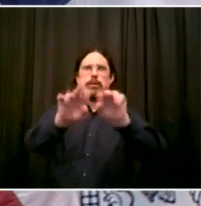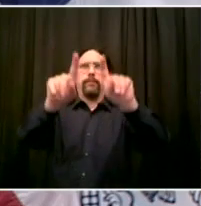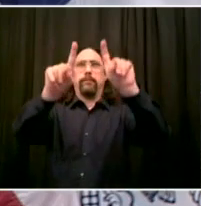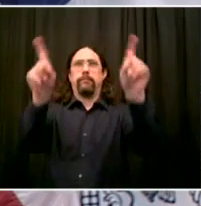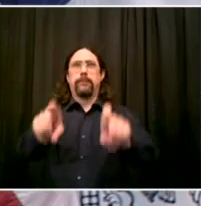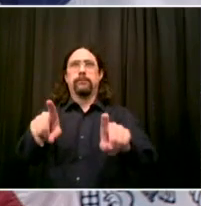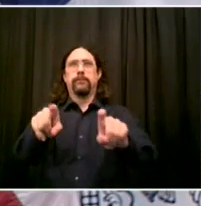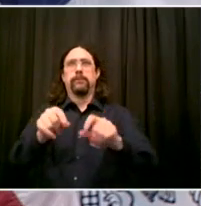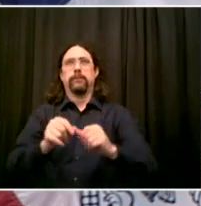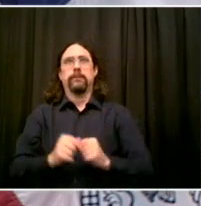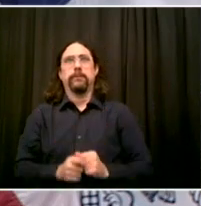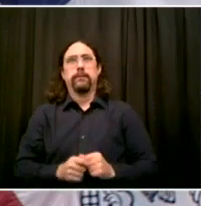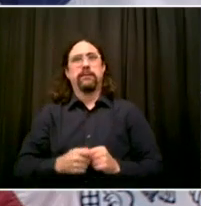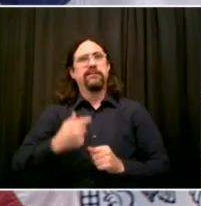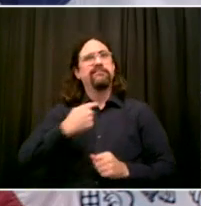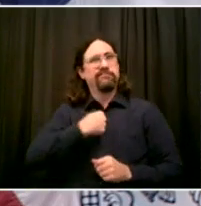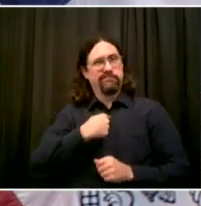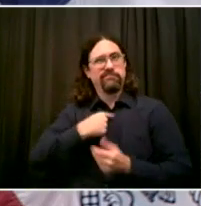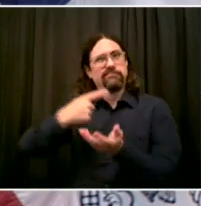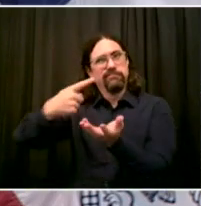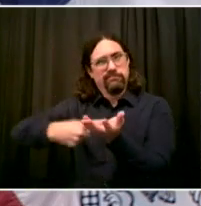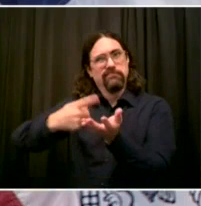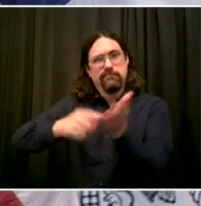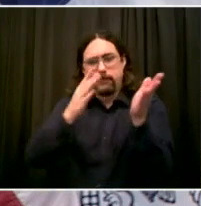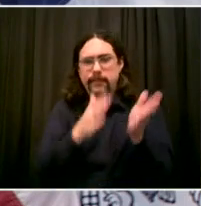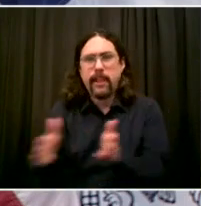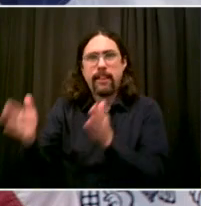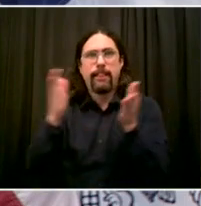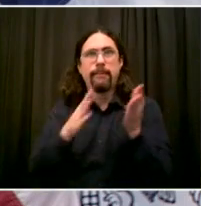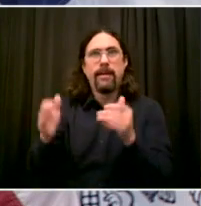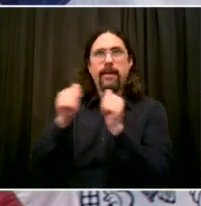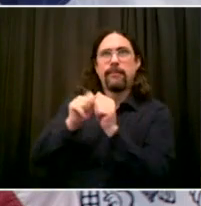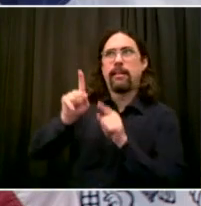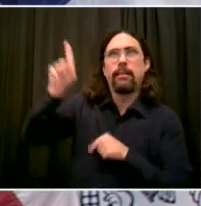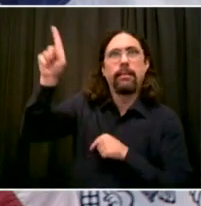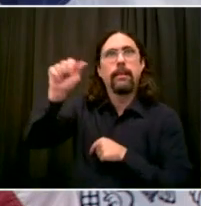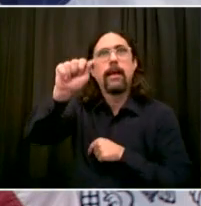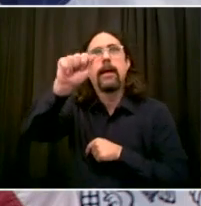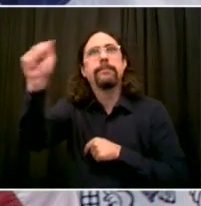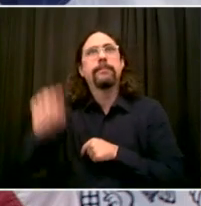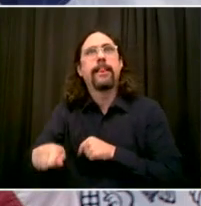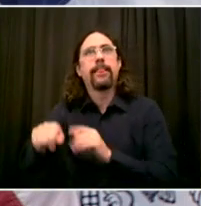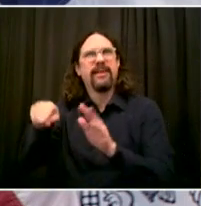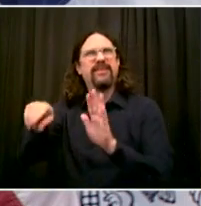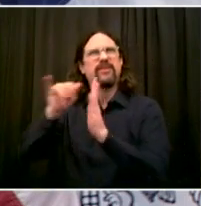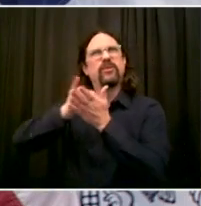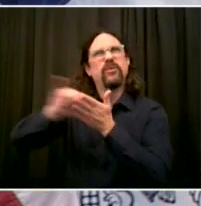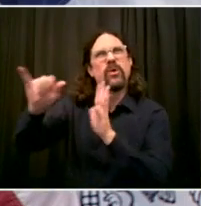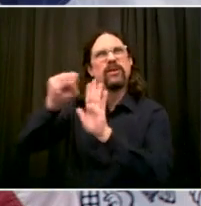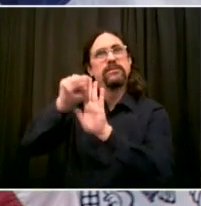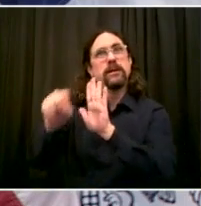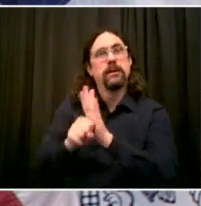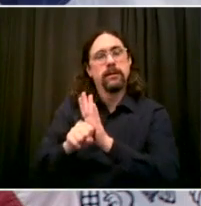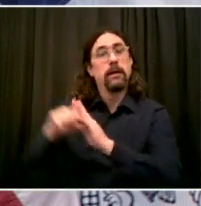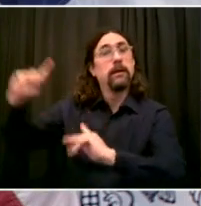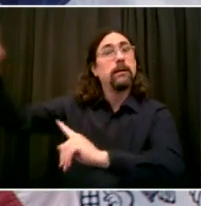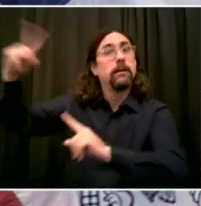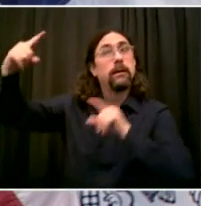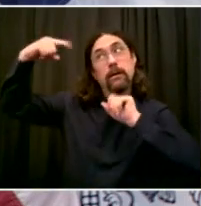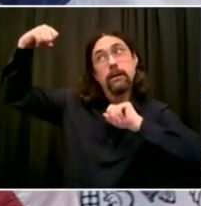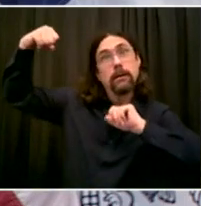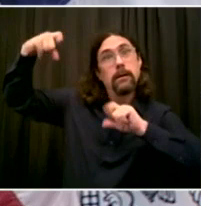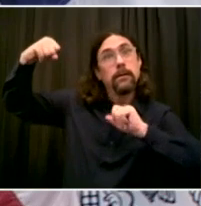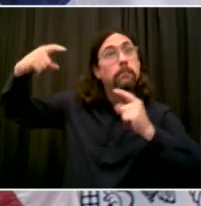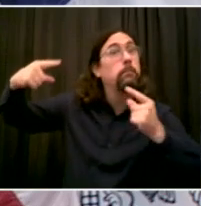is feeling cautious. The city's feeling cautious. We really want to get this right in light of what we're seeing around the country. I want to emphasize, this is the